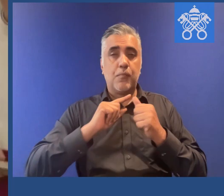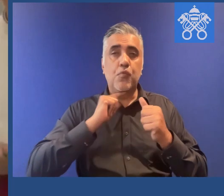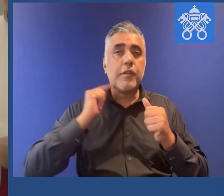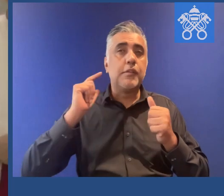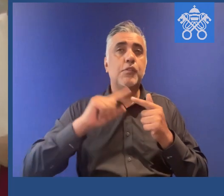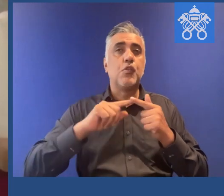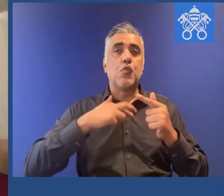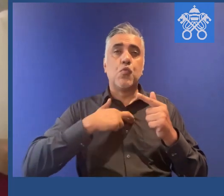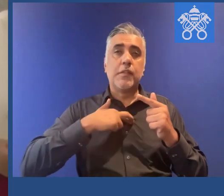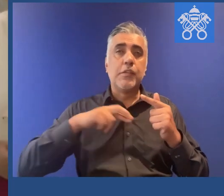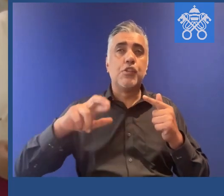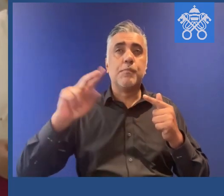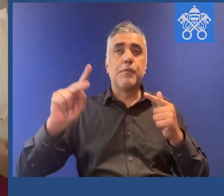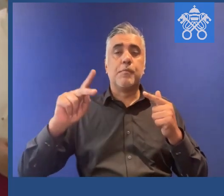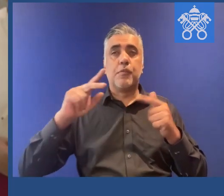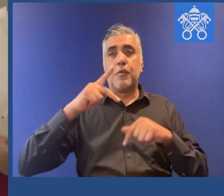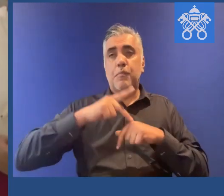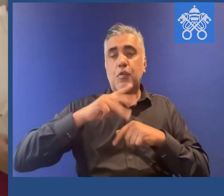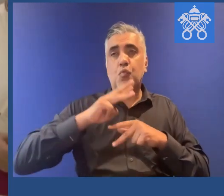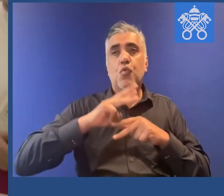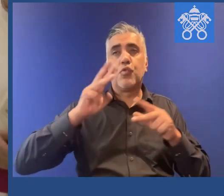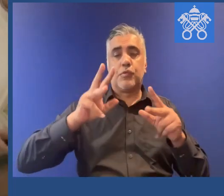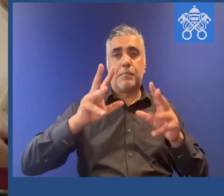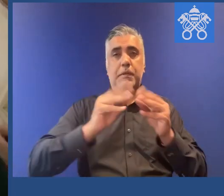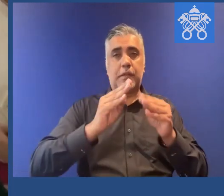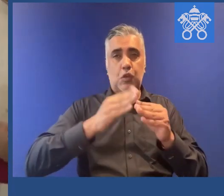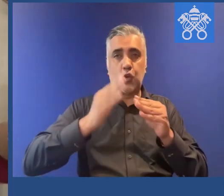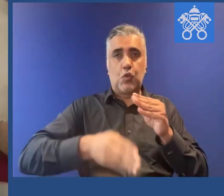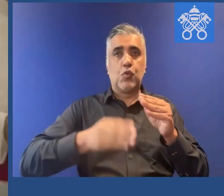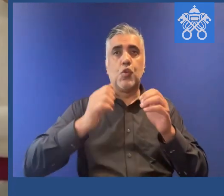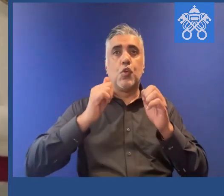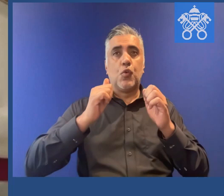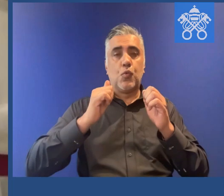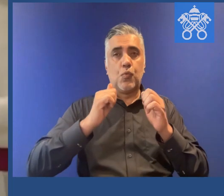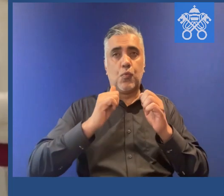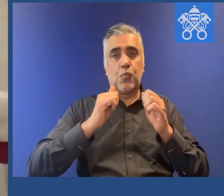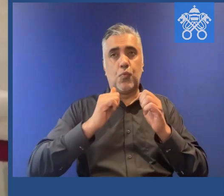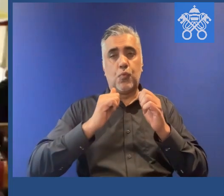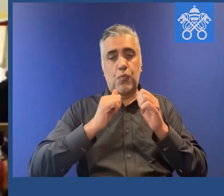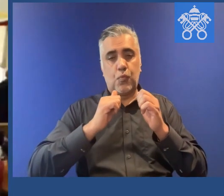priests, religious, pastoral workers concludes with the Salve Regina.